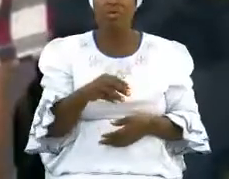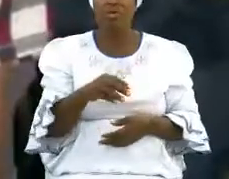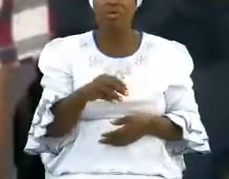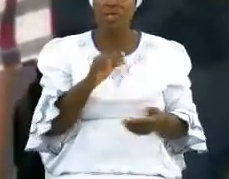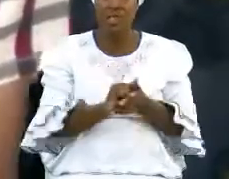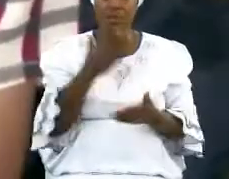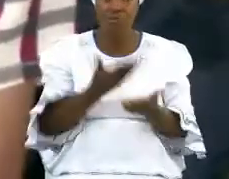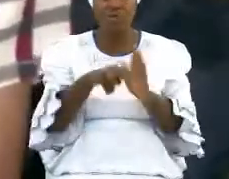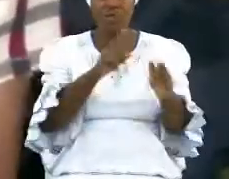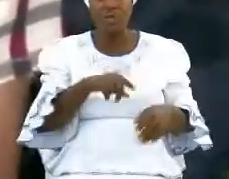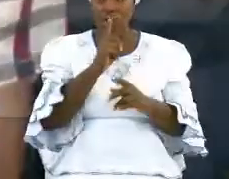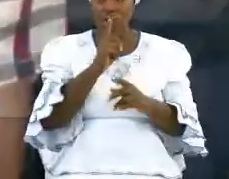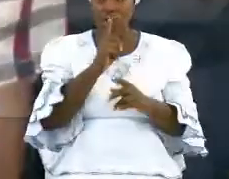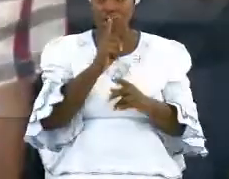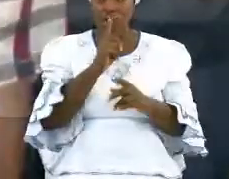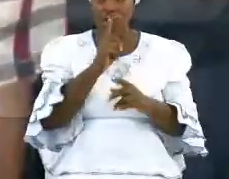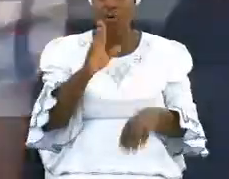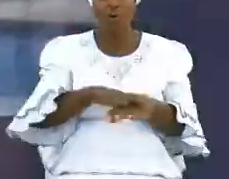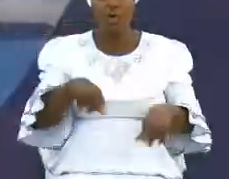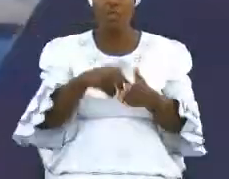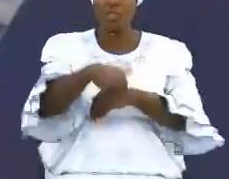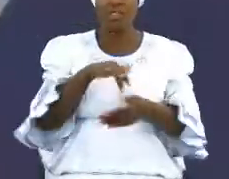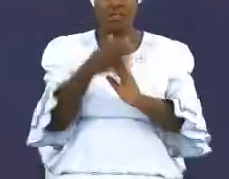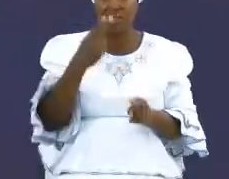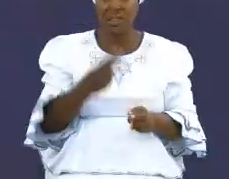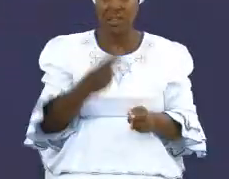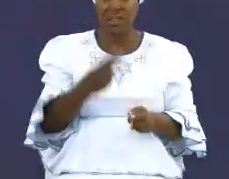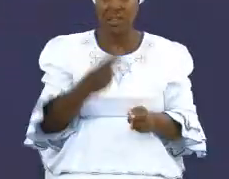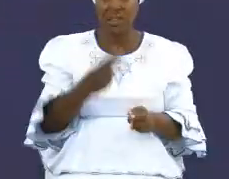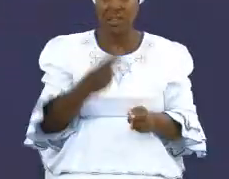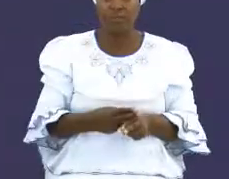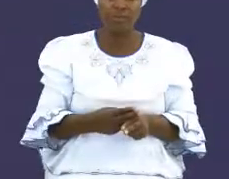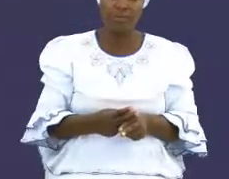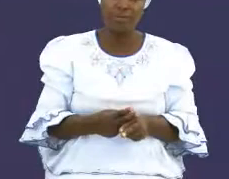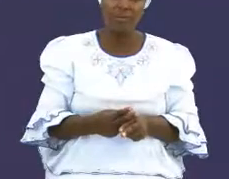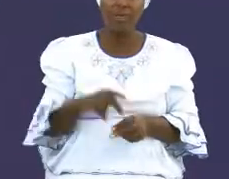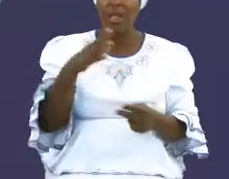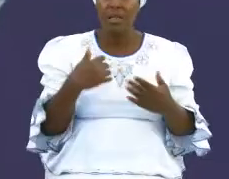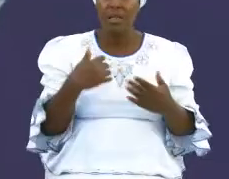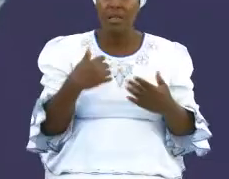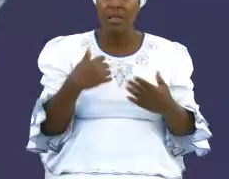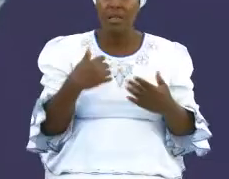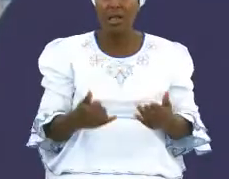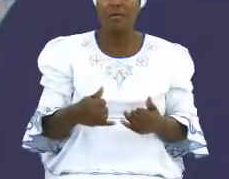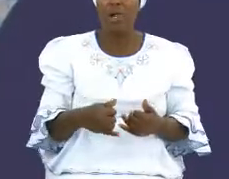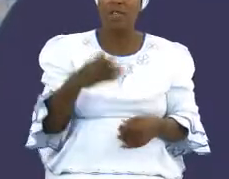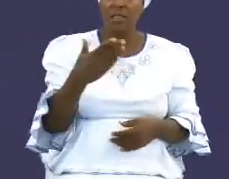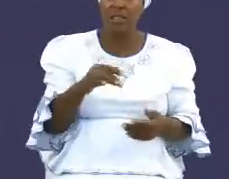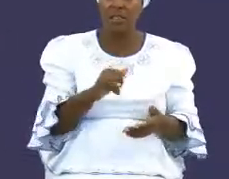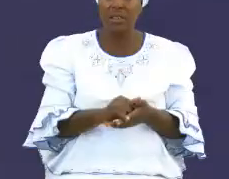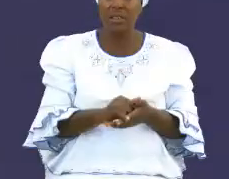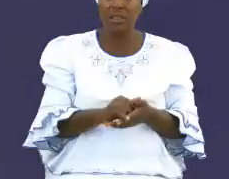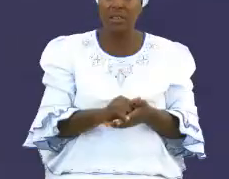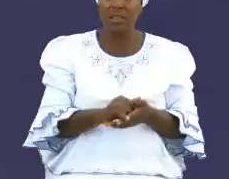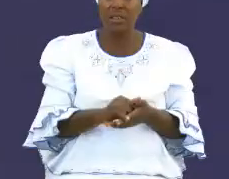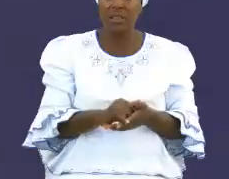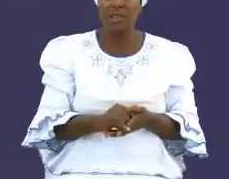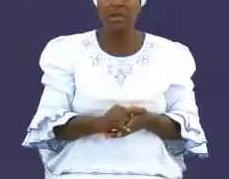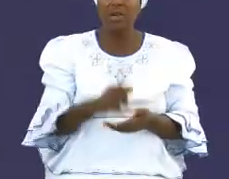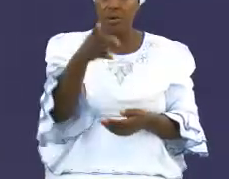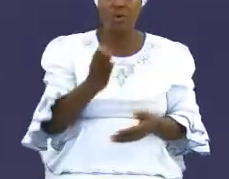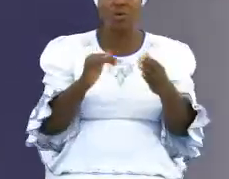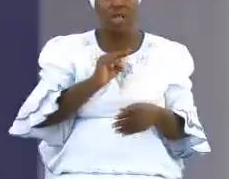Well, you repented. Does God want you to repent? Does God expect any one of us to repent? In Acts